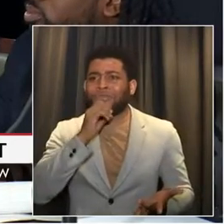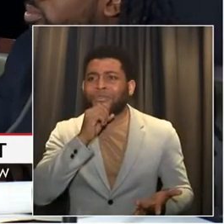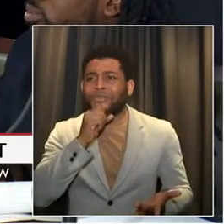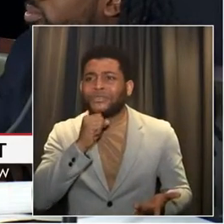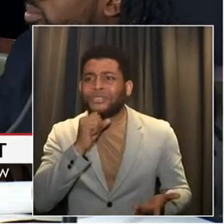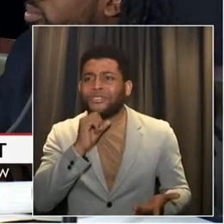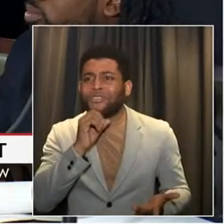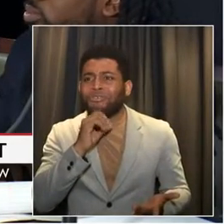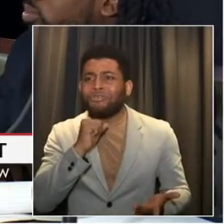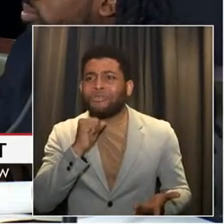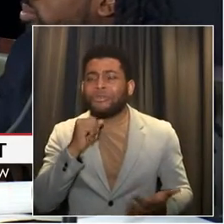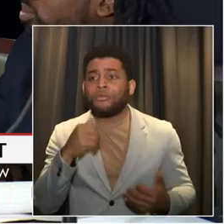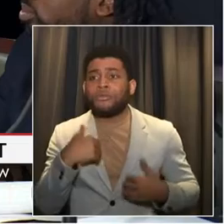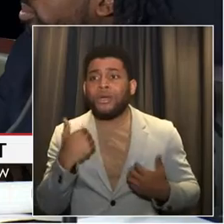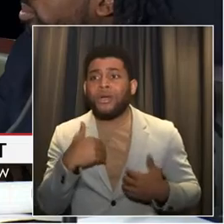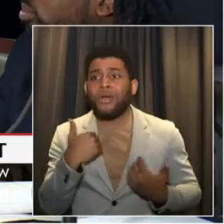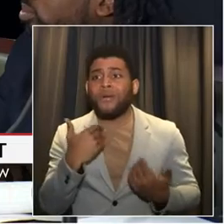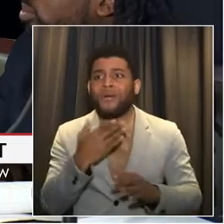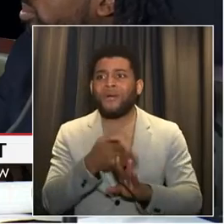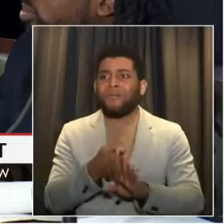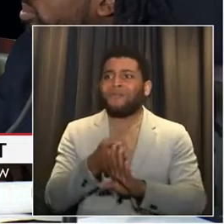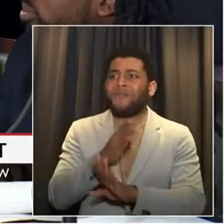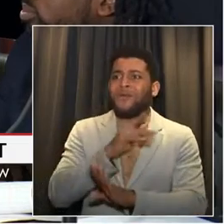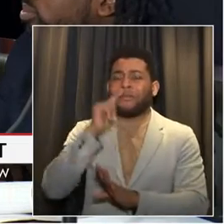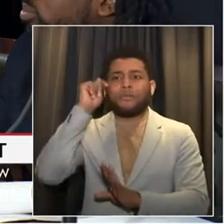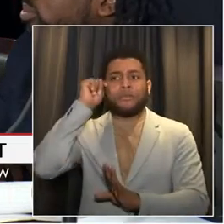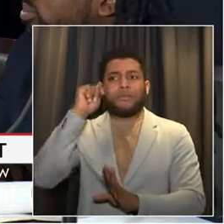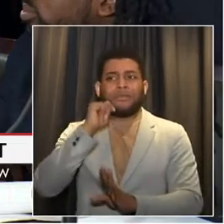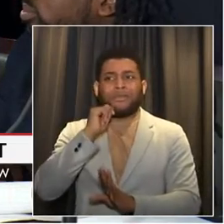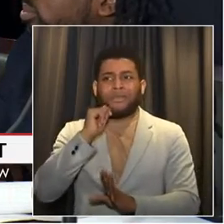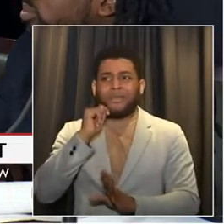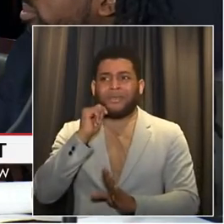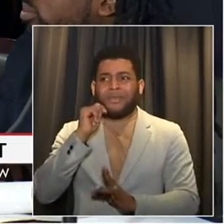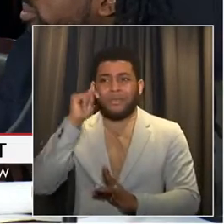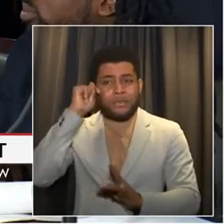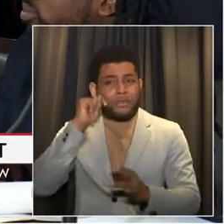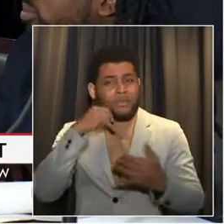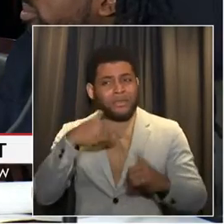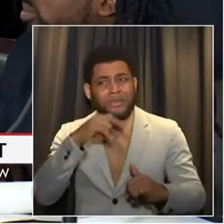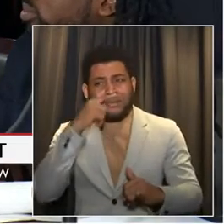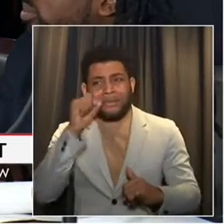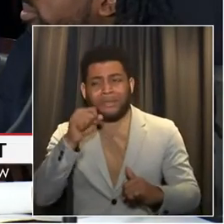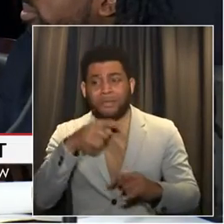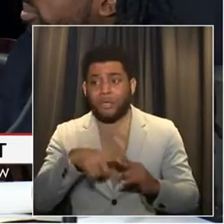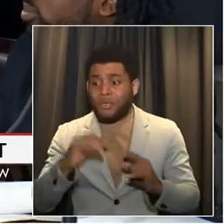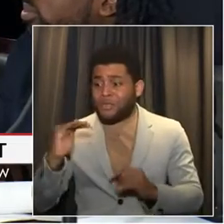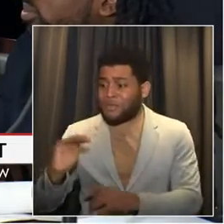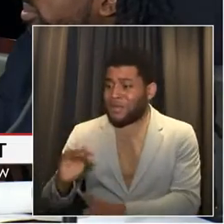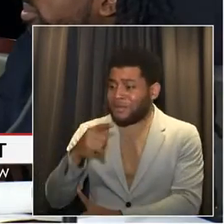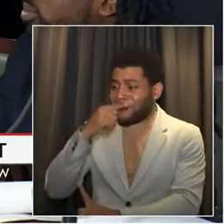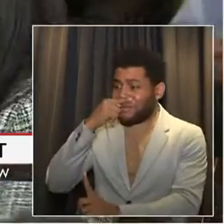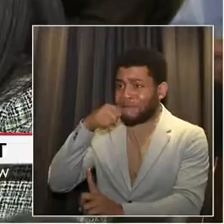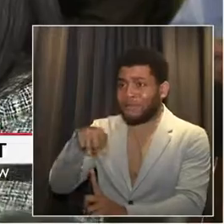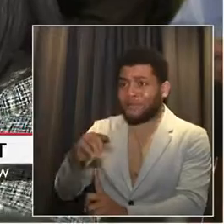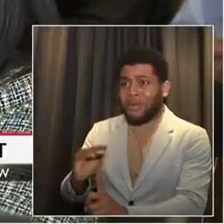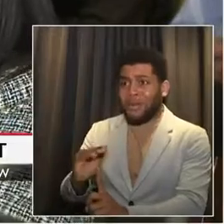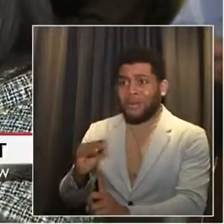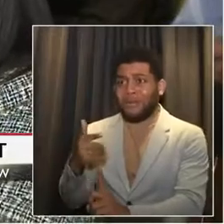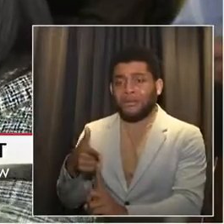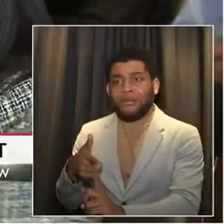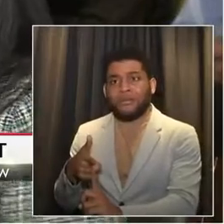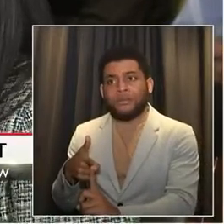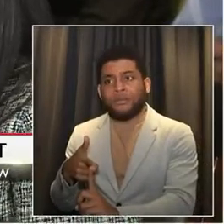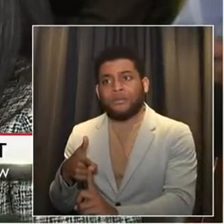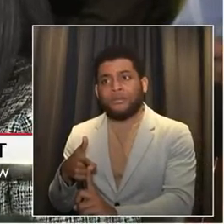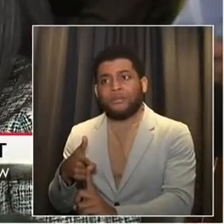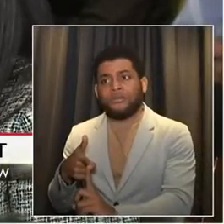children. Well, a different type of children. A teenager is still a child. Yeah, I mean, so that really, it is, one, like, we do need to address criminal